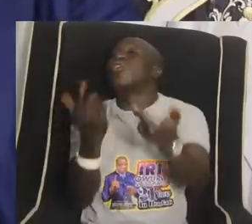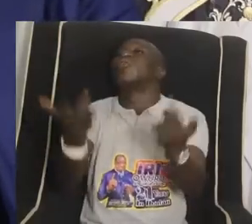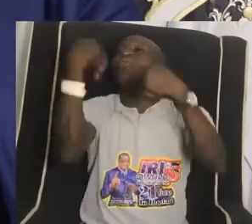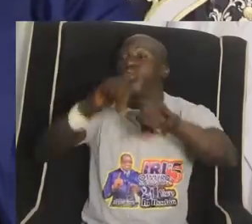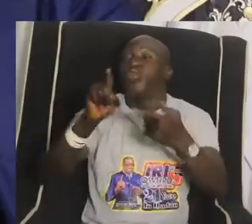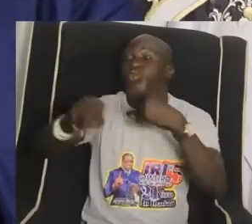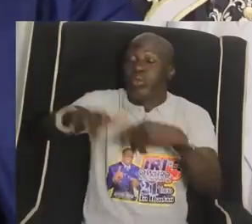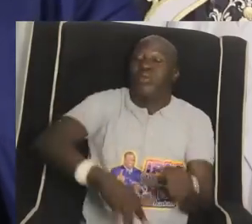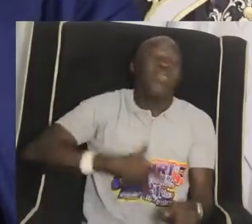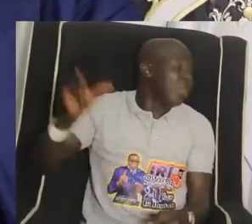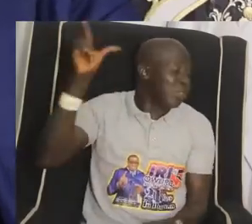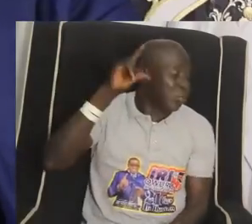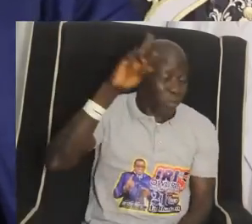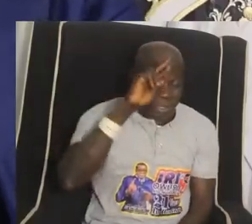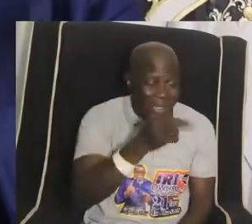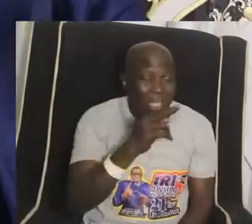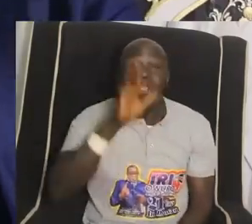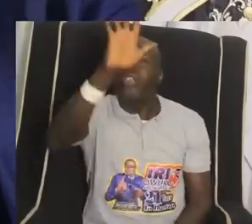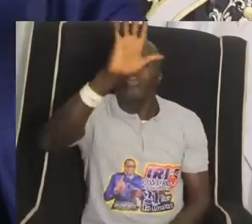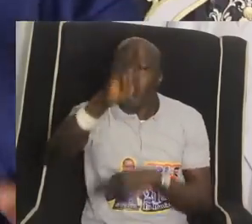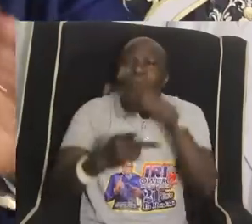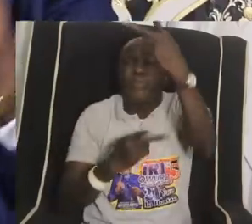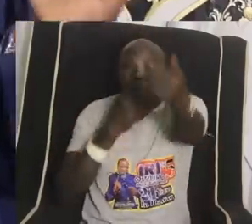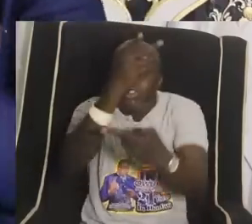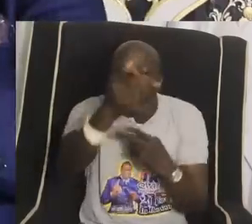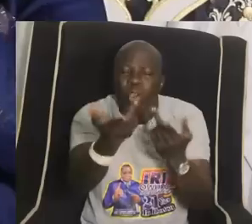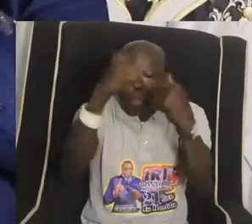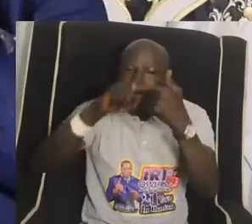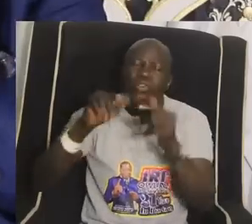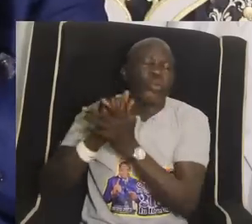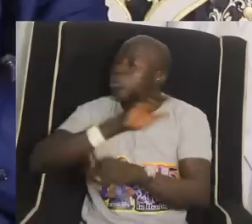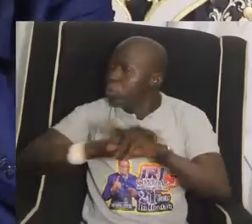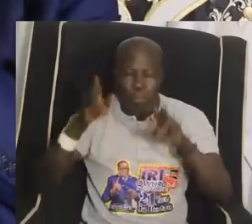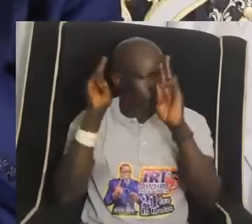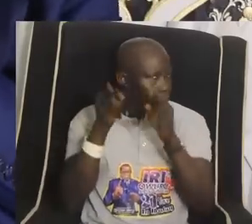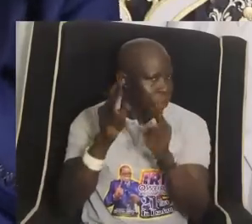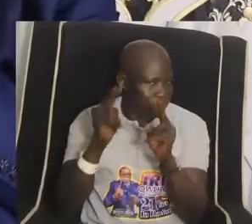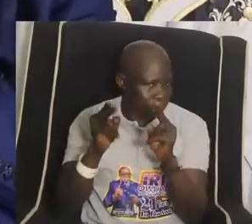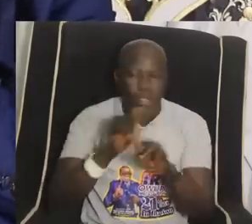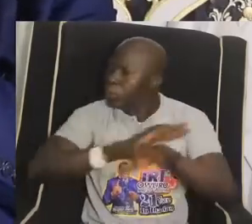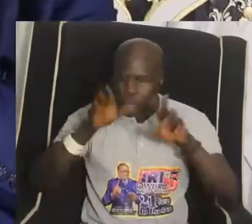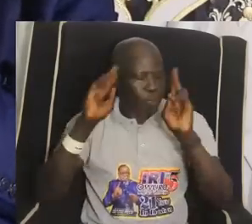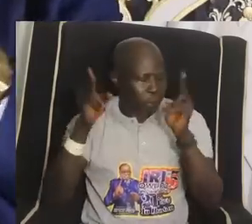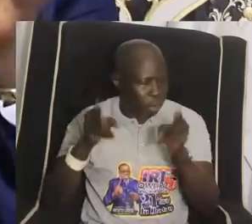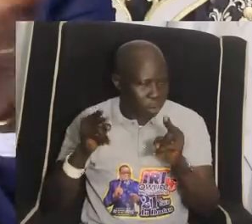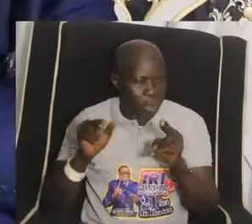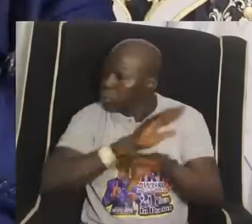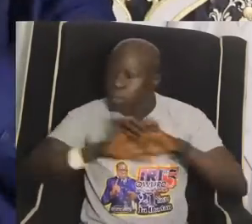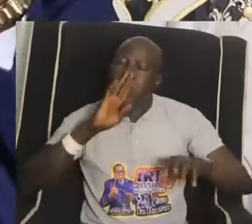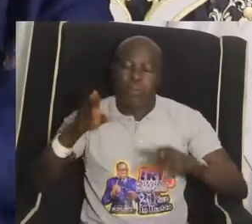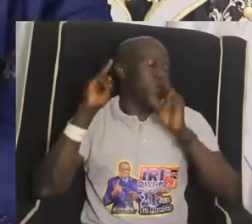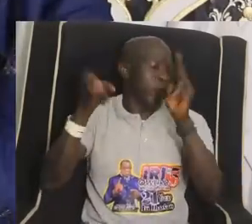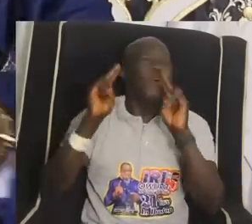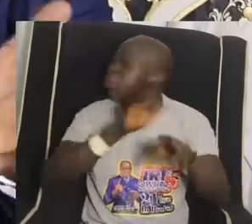fulfilled. Listen to me, sir. Your vision will be fulfilled. But what can you? But don't be in haste. That's why I want to tell you.